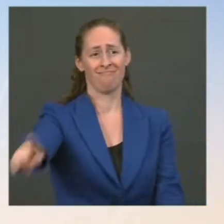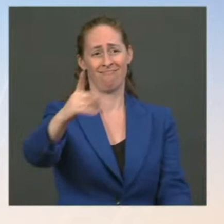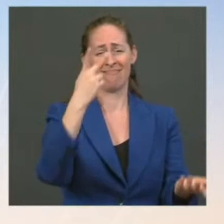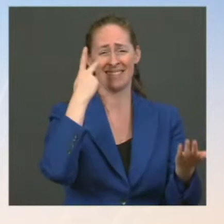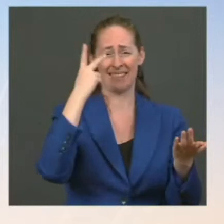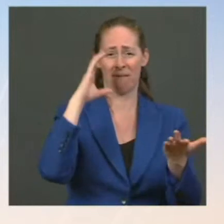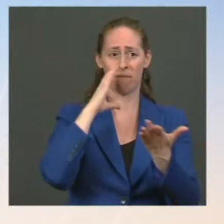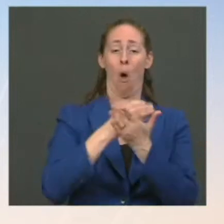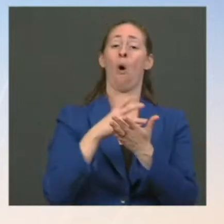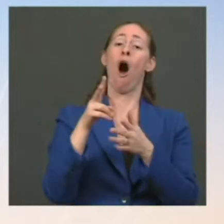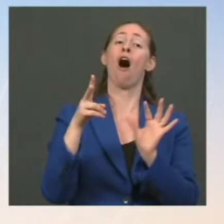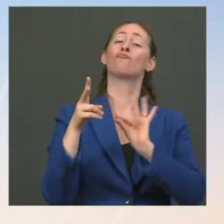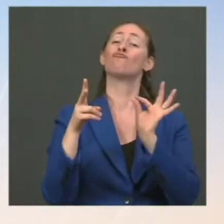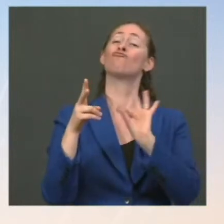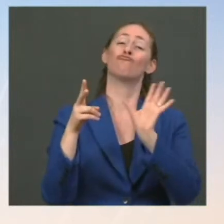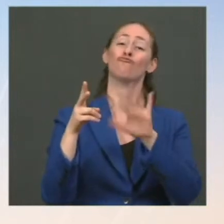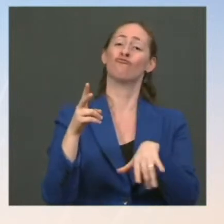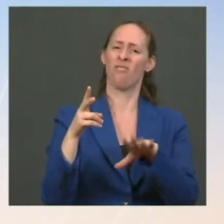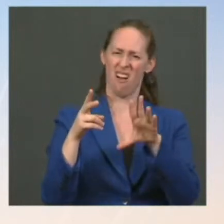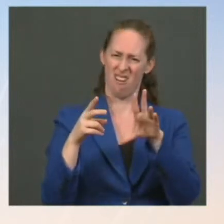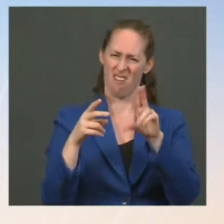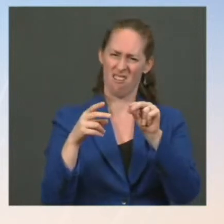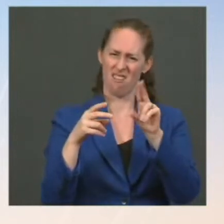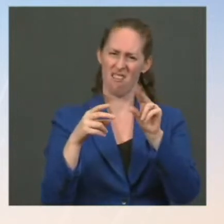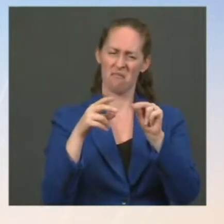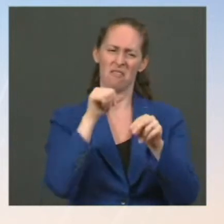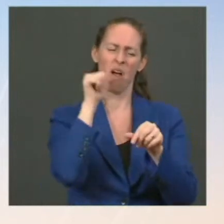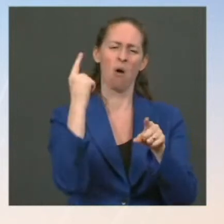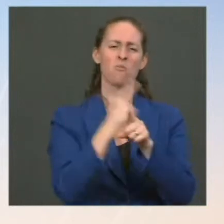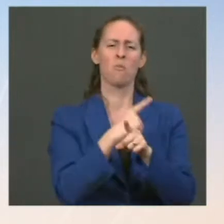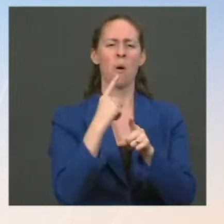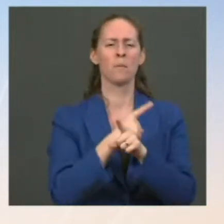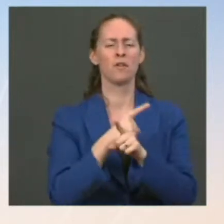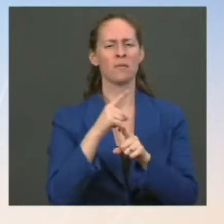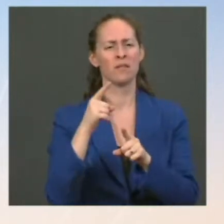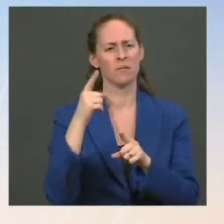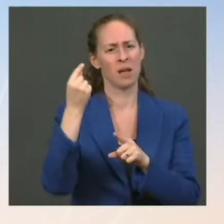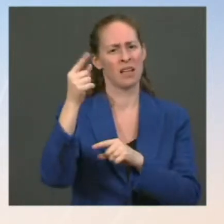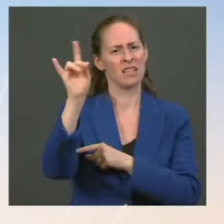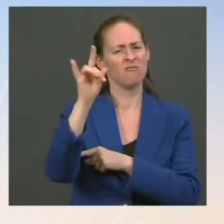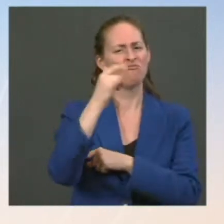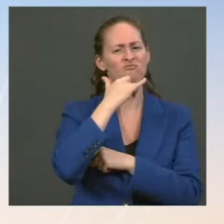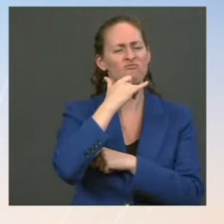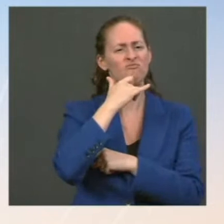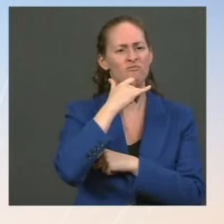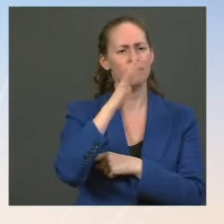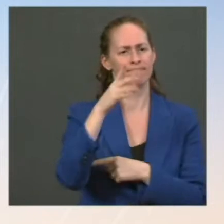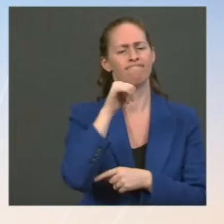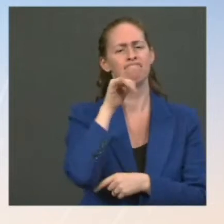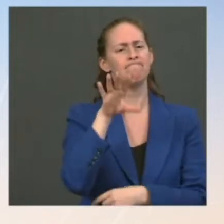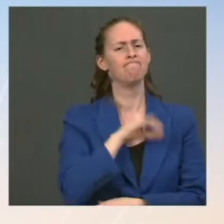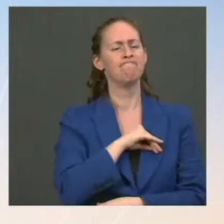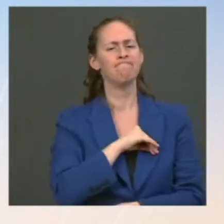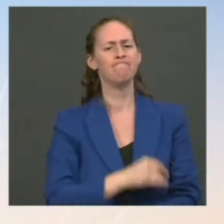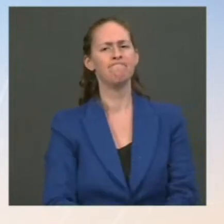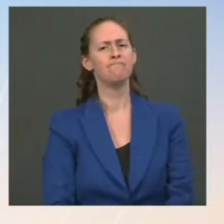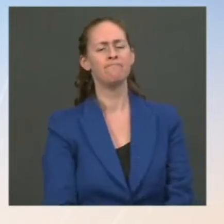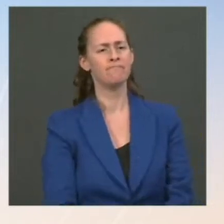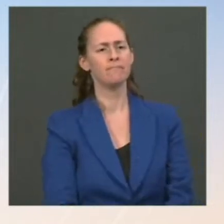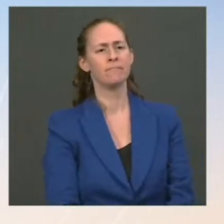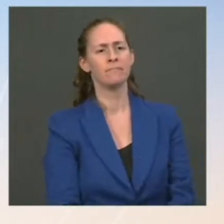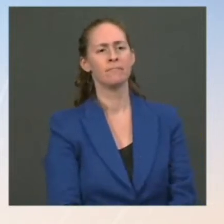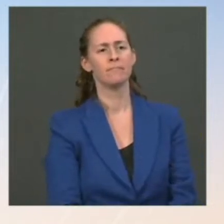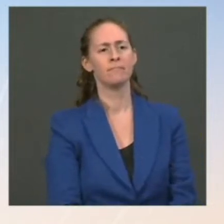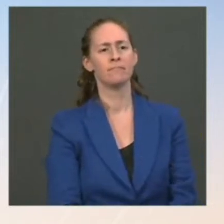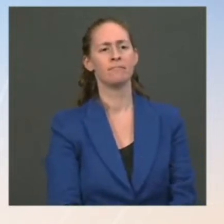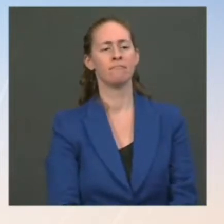think that was appropriate action or behavior or something that should be accepted within our administration. There's